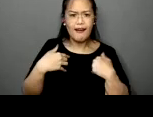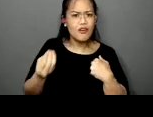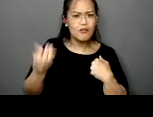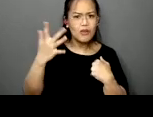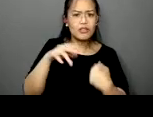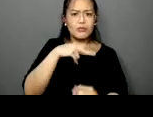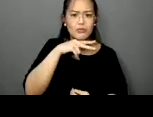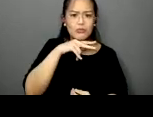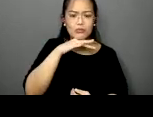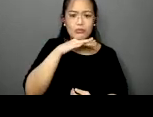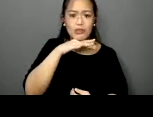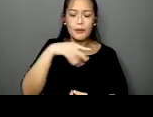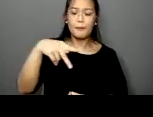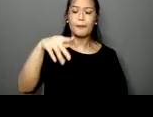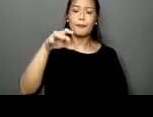the data.